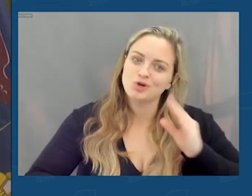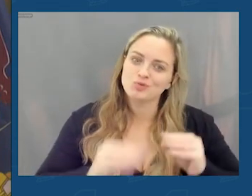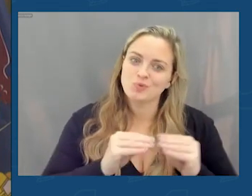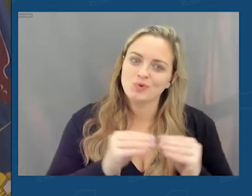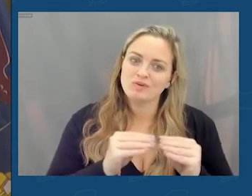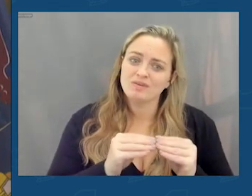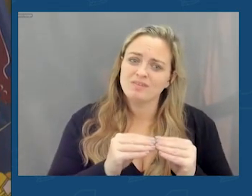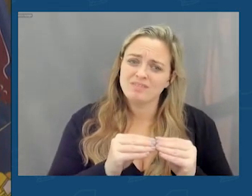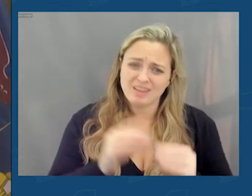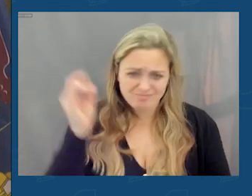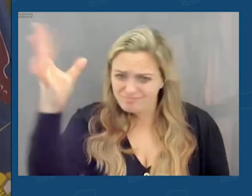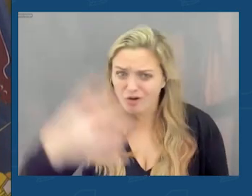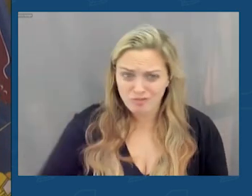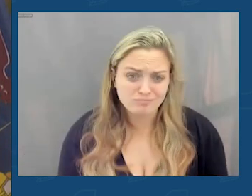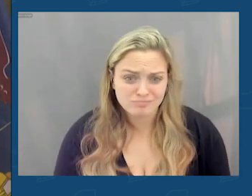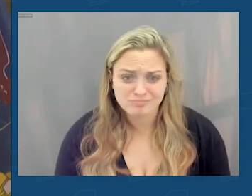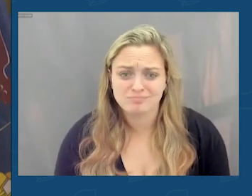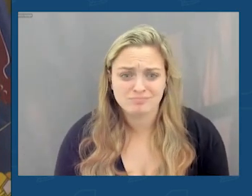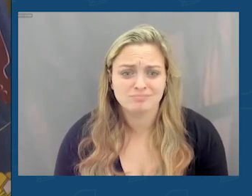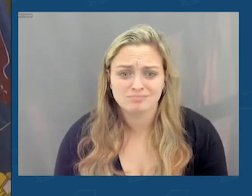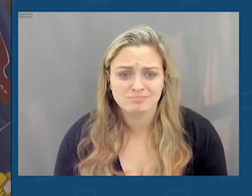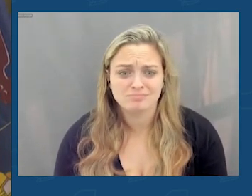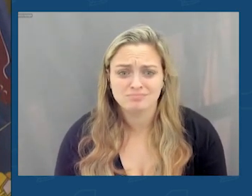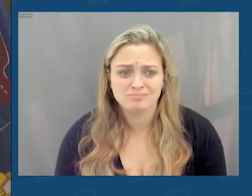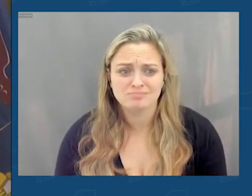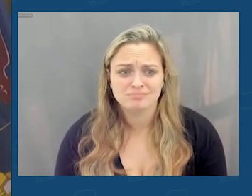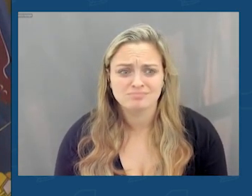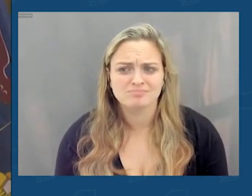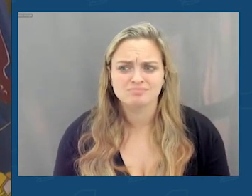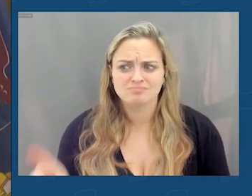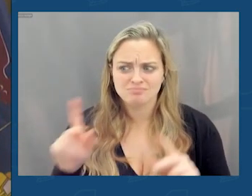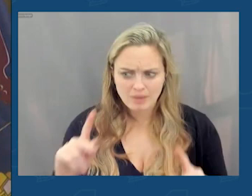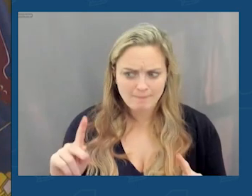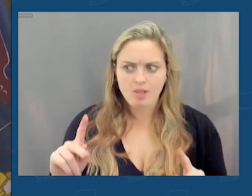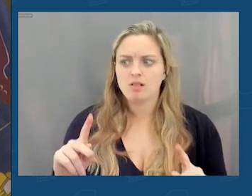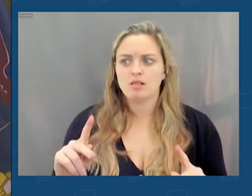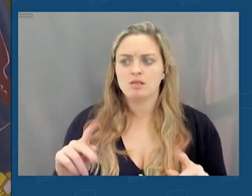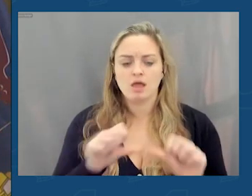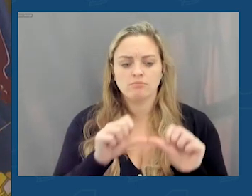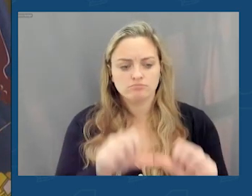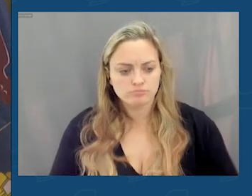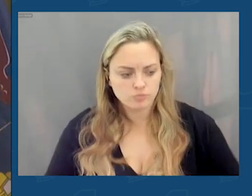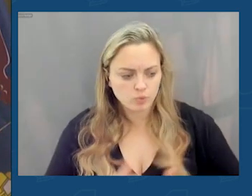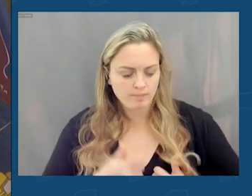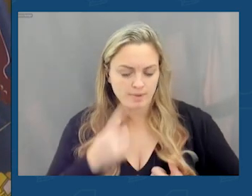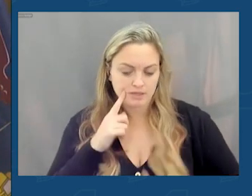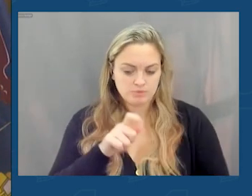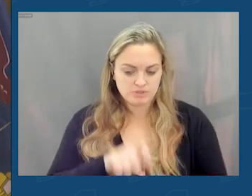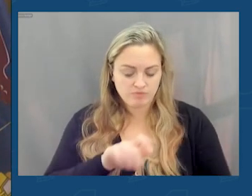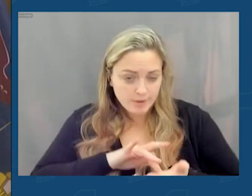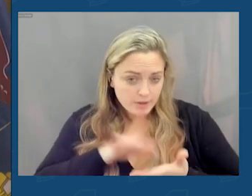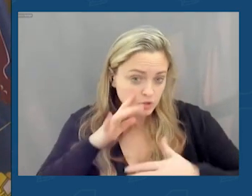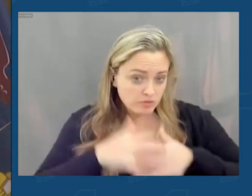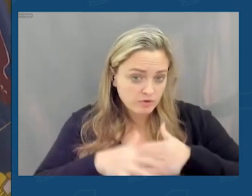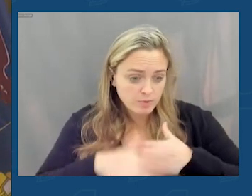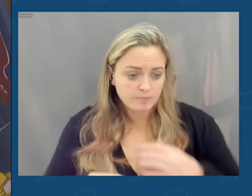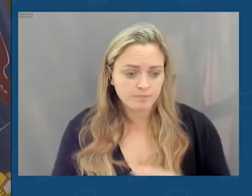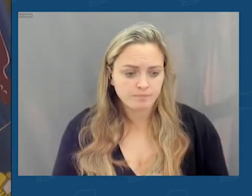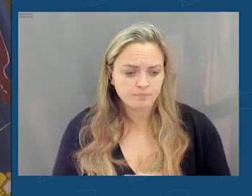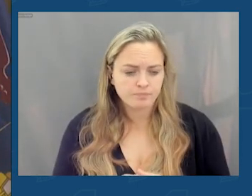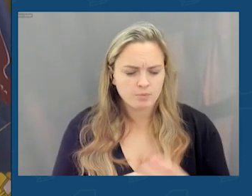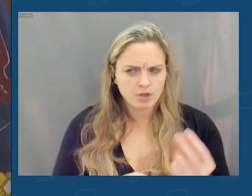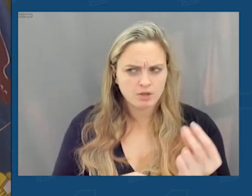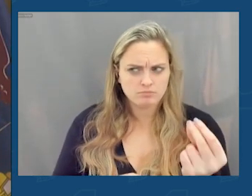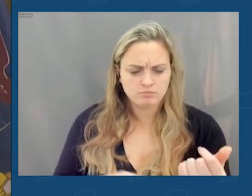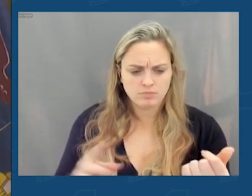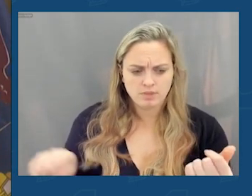gets, in my opinion. I mean, people stay alive because of these drugs that are available. But all of a sudden, a lot of people want